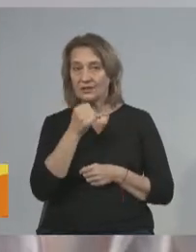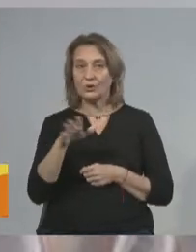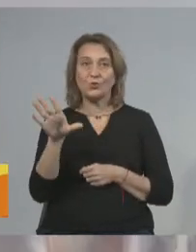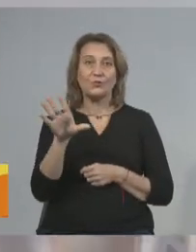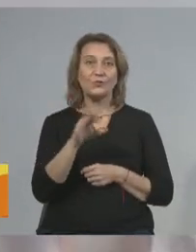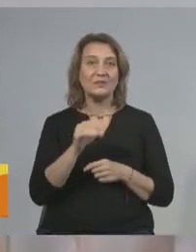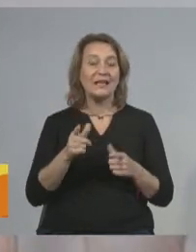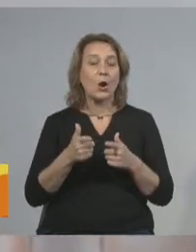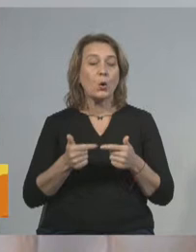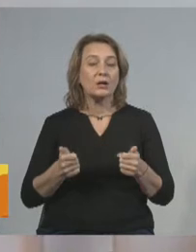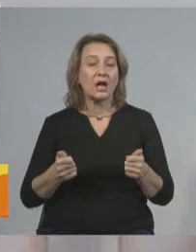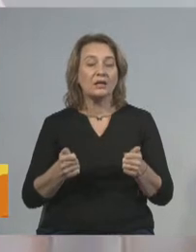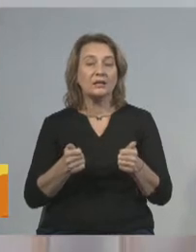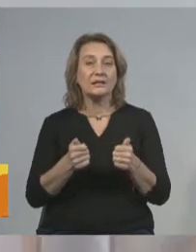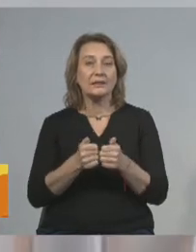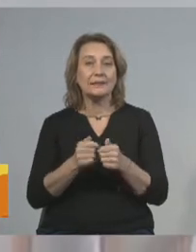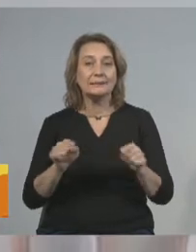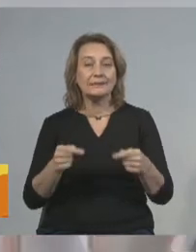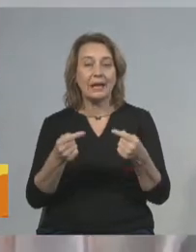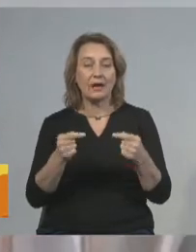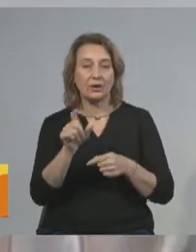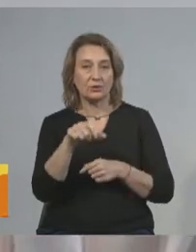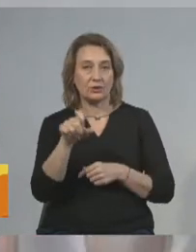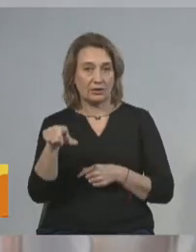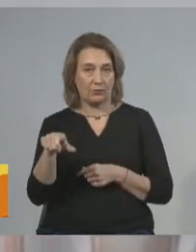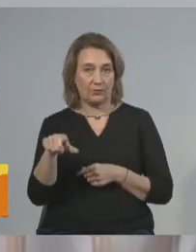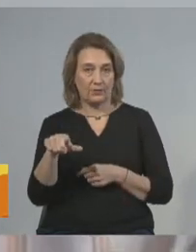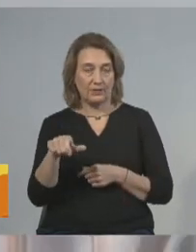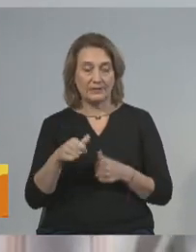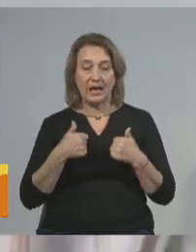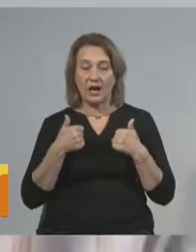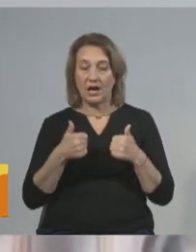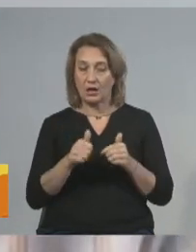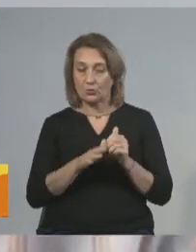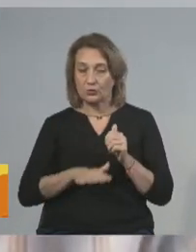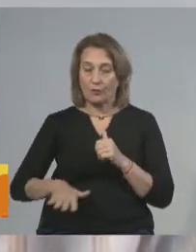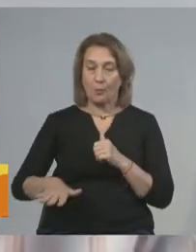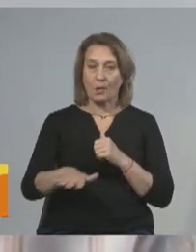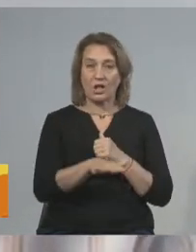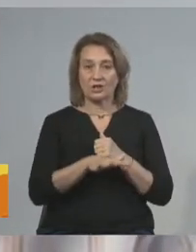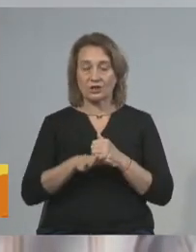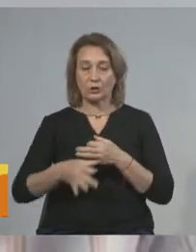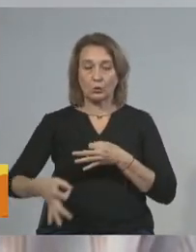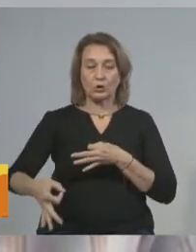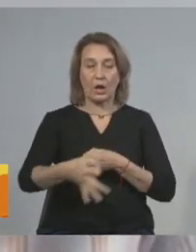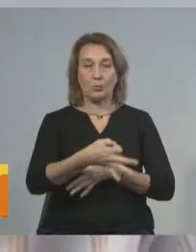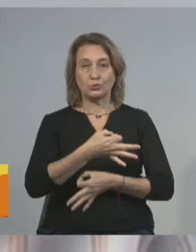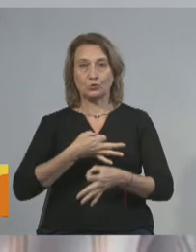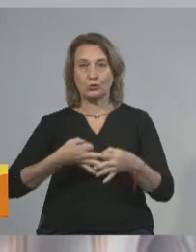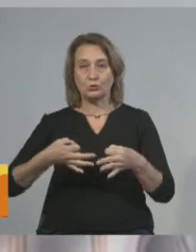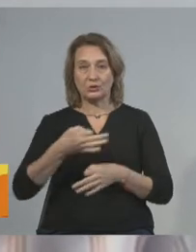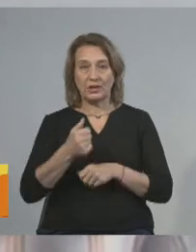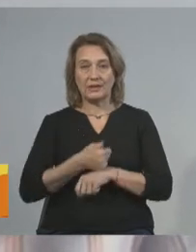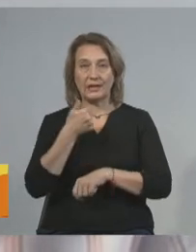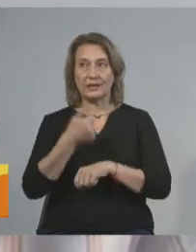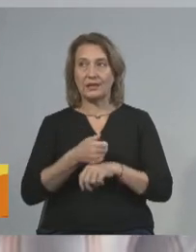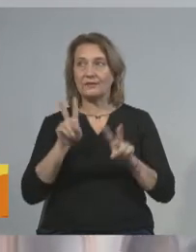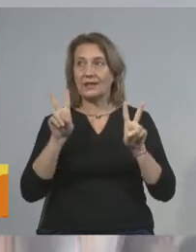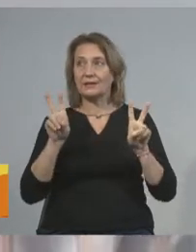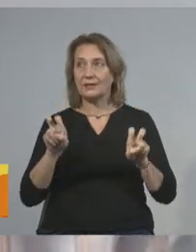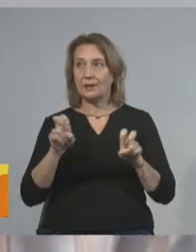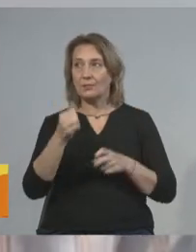i'm very happy to be here today and i'm grateful to the organizers for providing this platform for